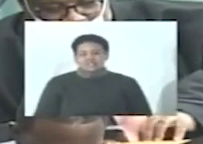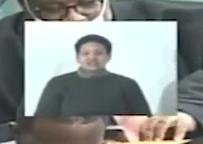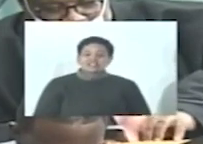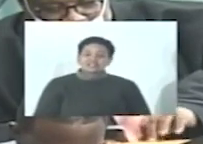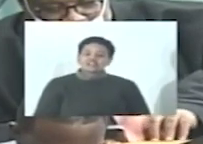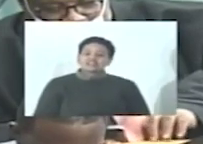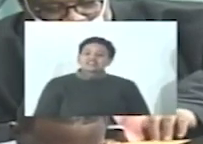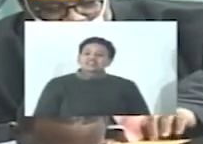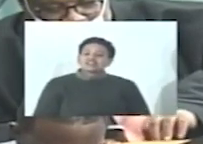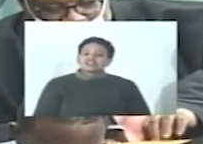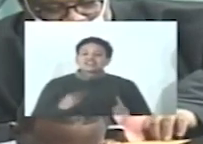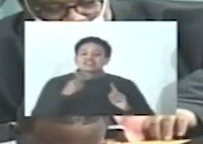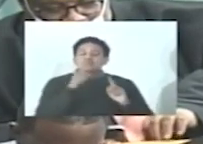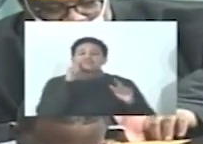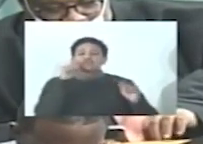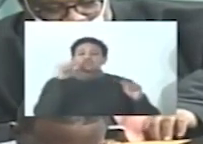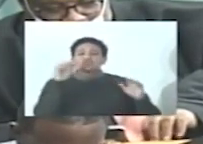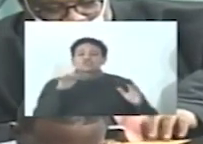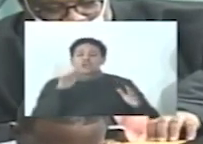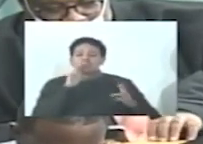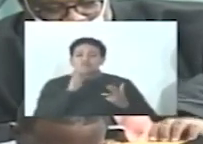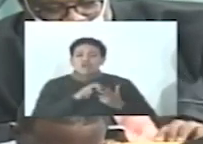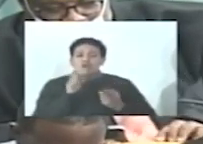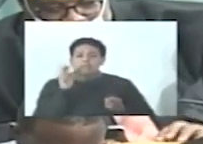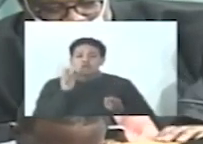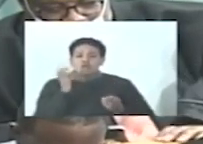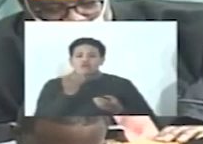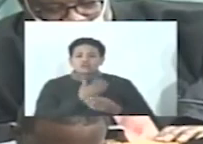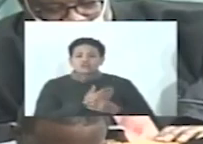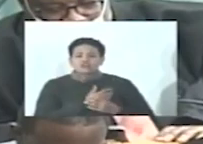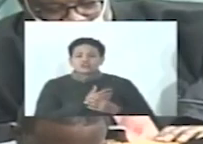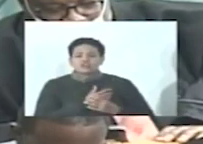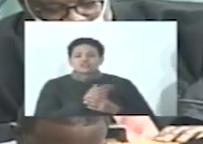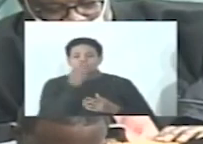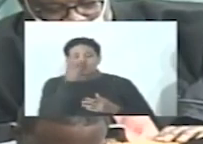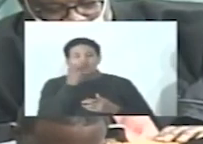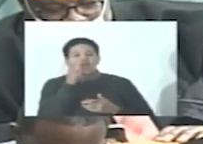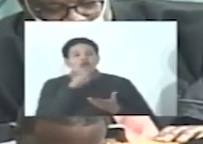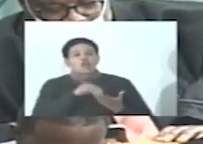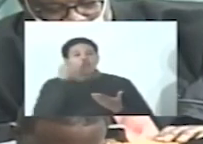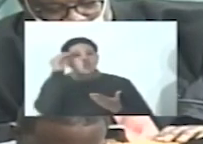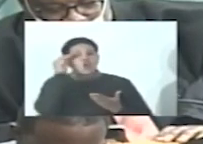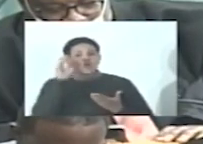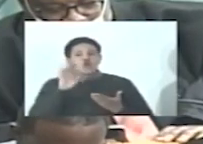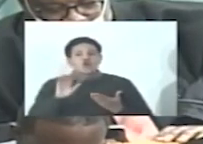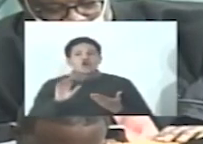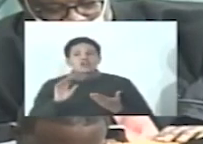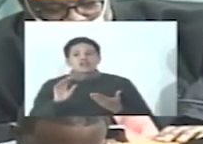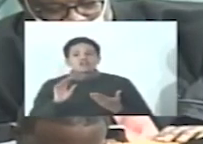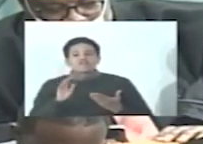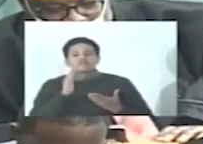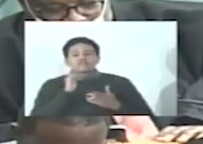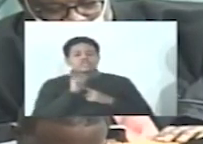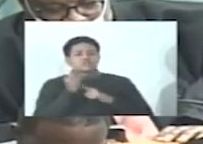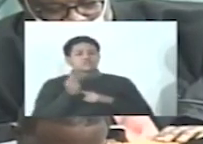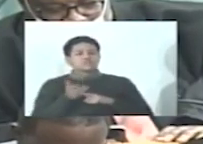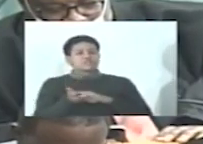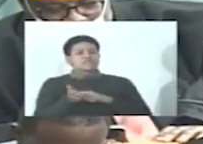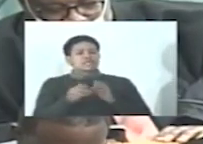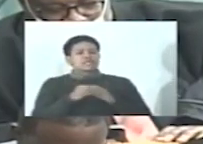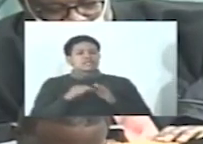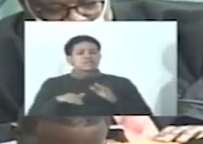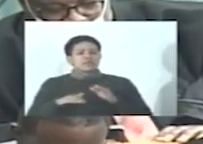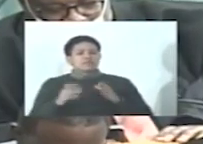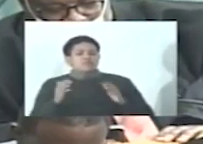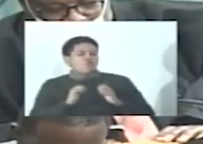okay. He was shocked and appalled to hear and learn of the circumstances under